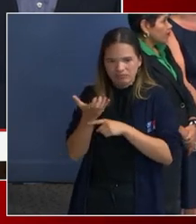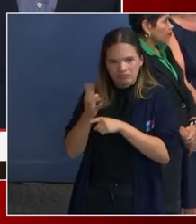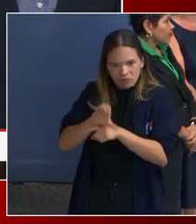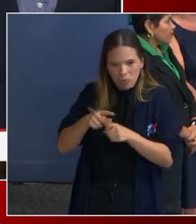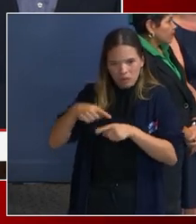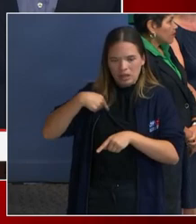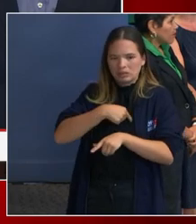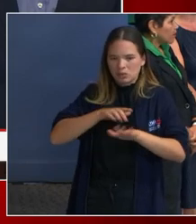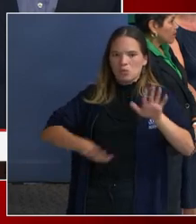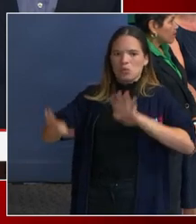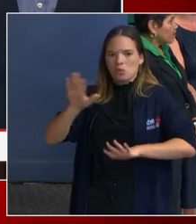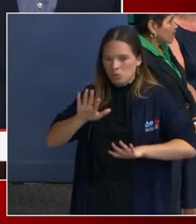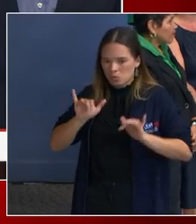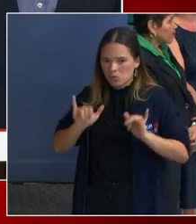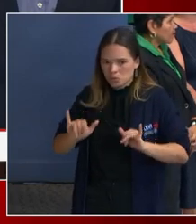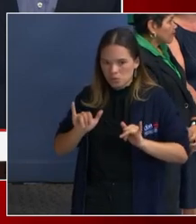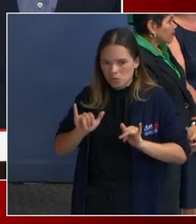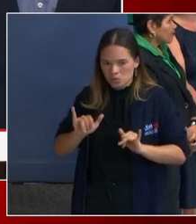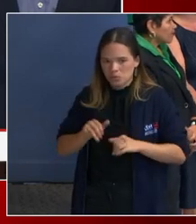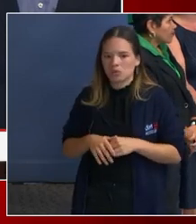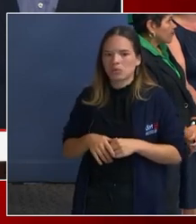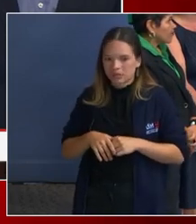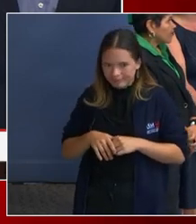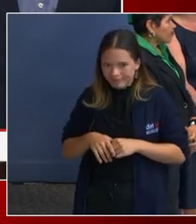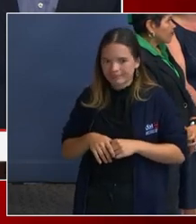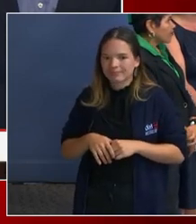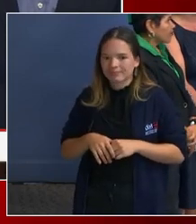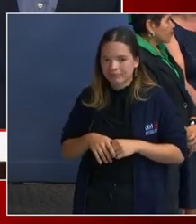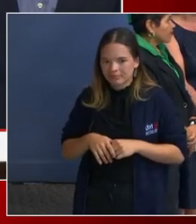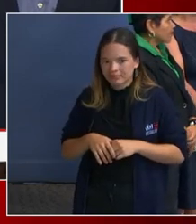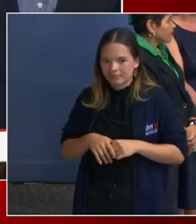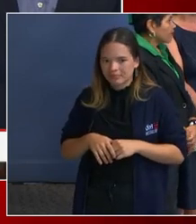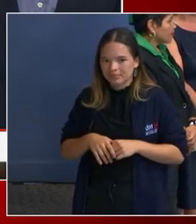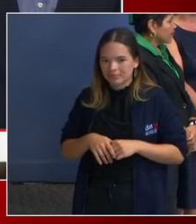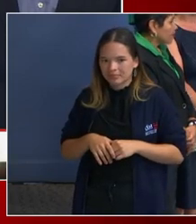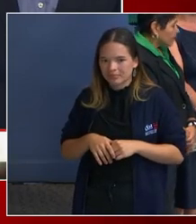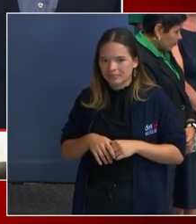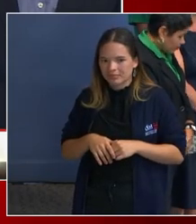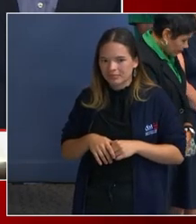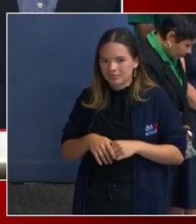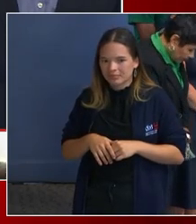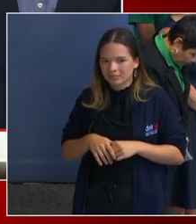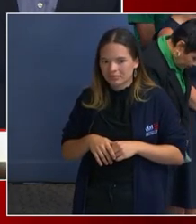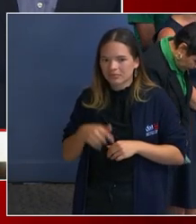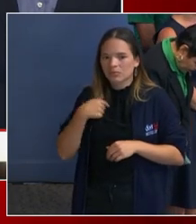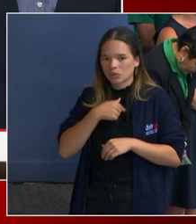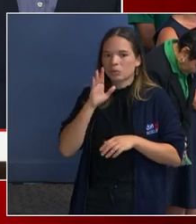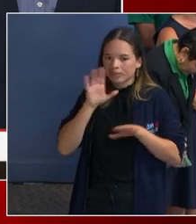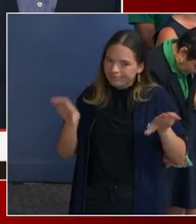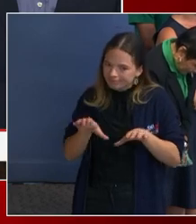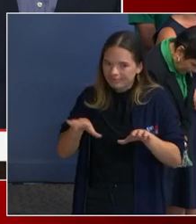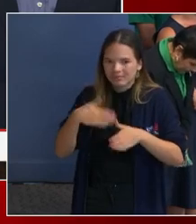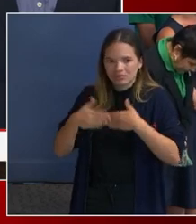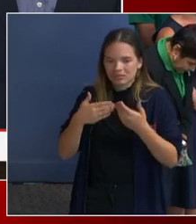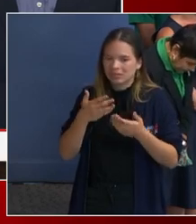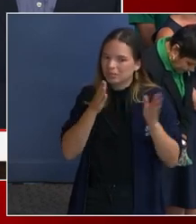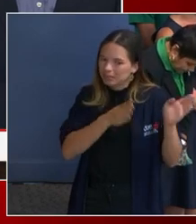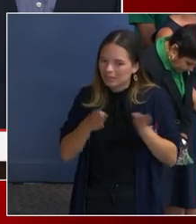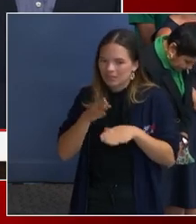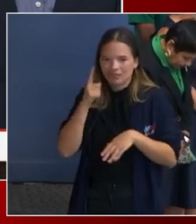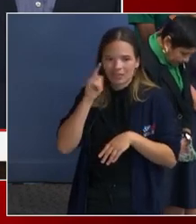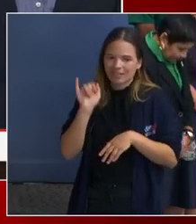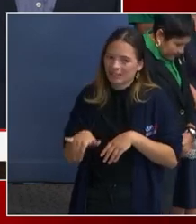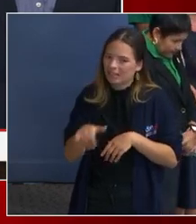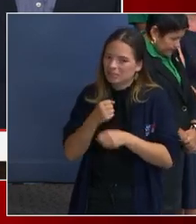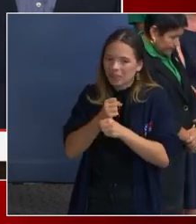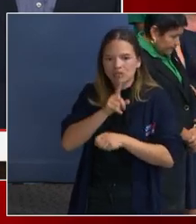is an unknown that there are we're going to do our best to prepare for, to make sure that we have an infrastructure that